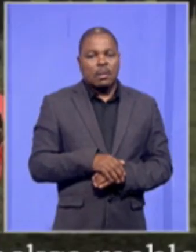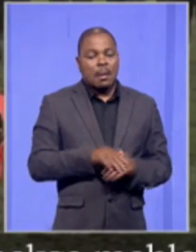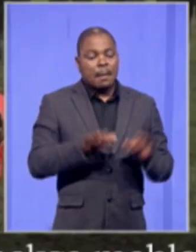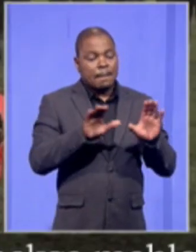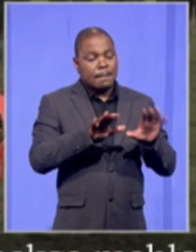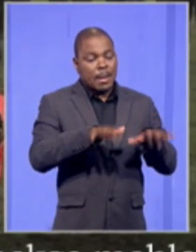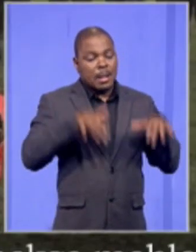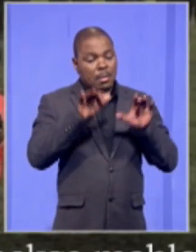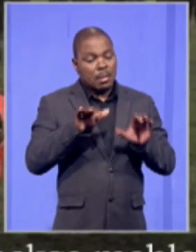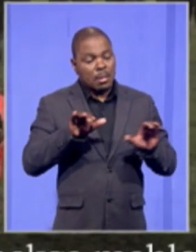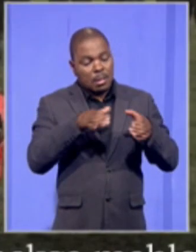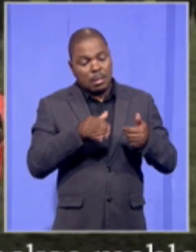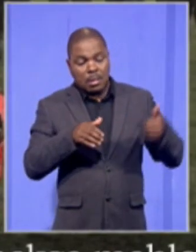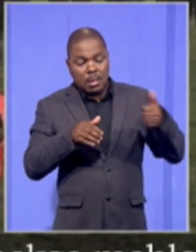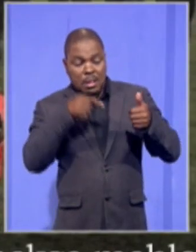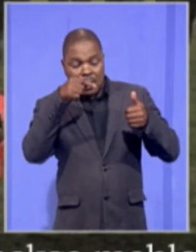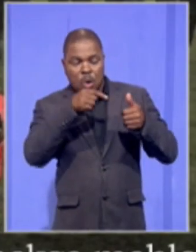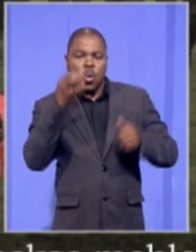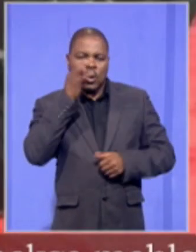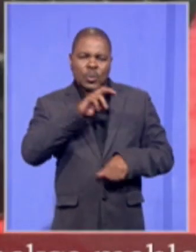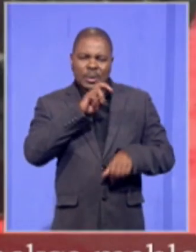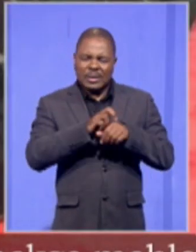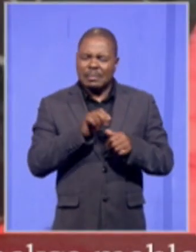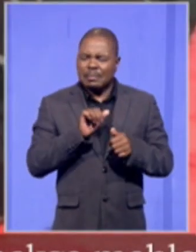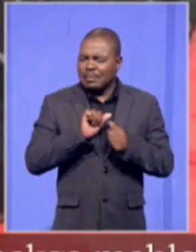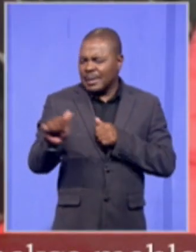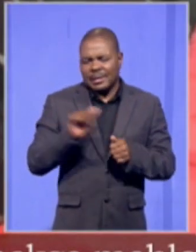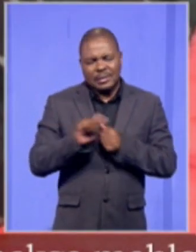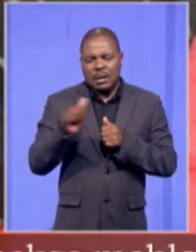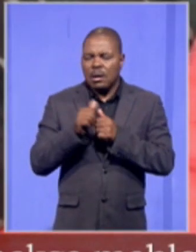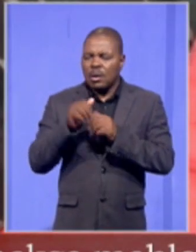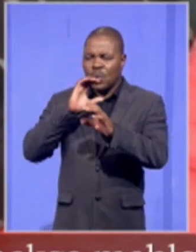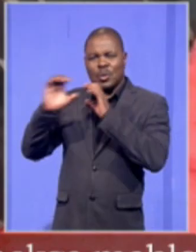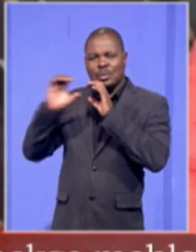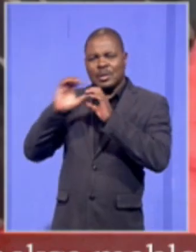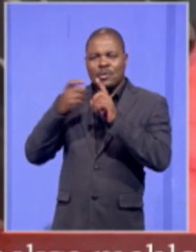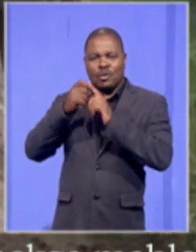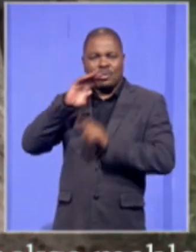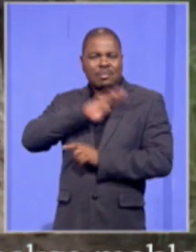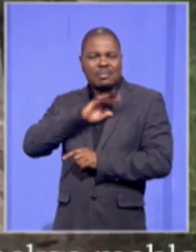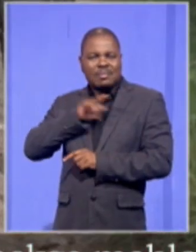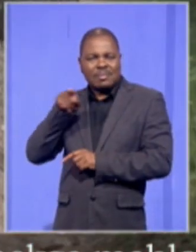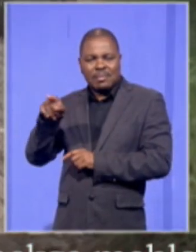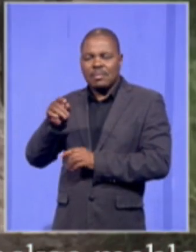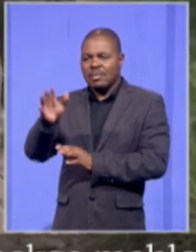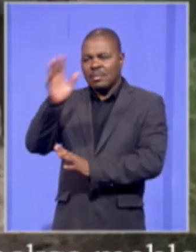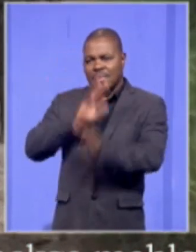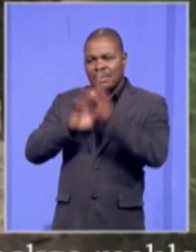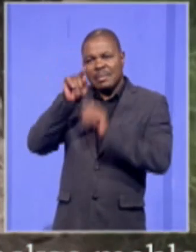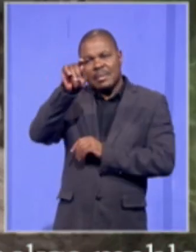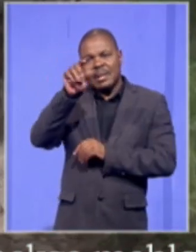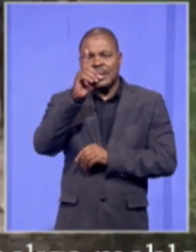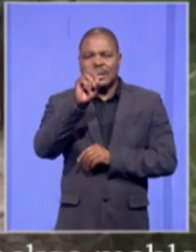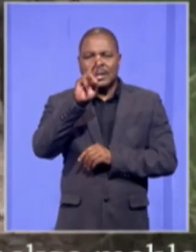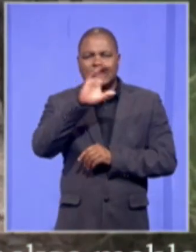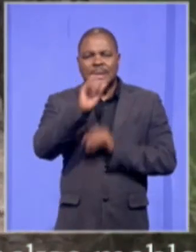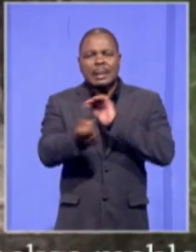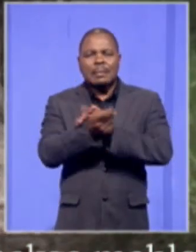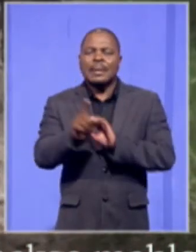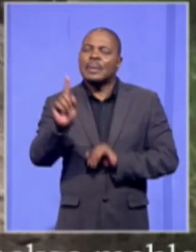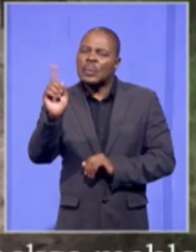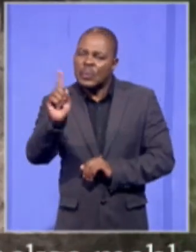re go swanetše go ba le poledišano e kaone go tšwa go kgoro ya sešole mabapi le seo se diregago ka DRC. Look,